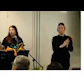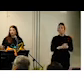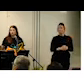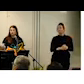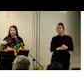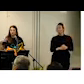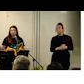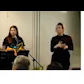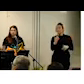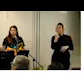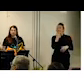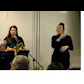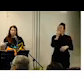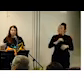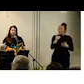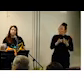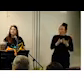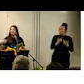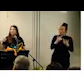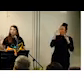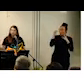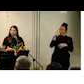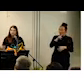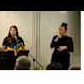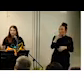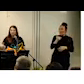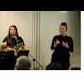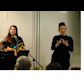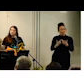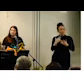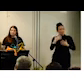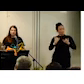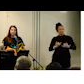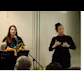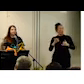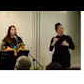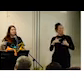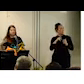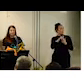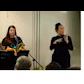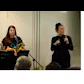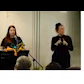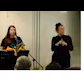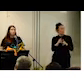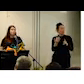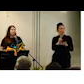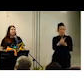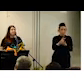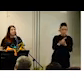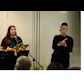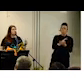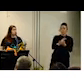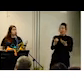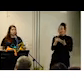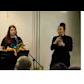have other conditions or other disorders that they live with, such as intellectual disability, physical disability, epilepsy or seizures,